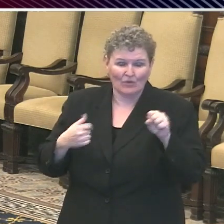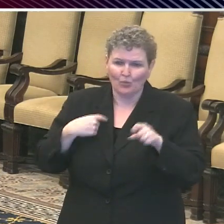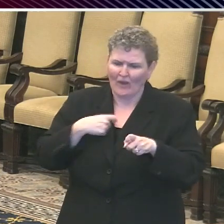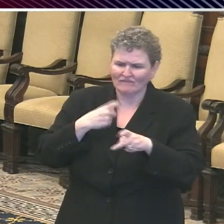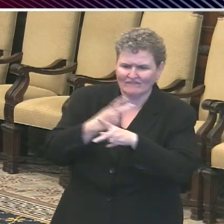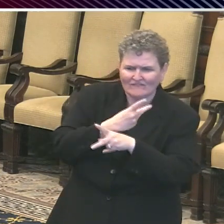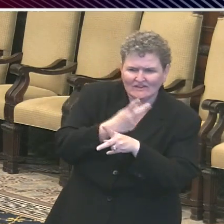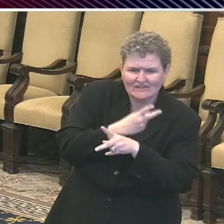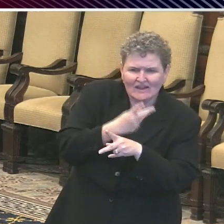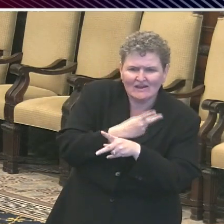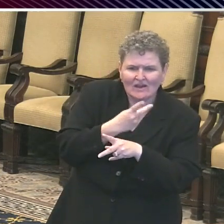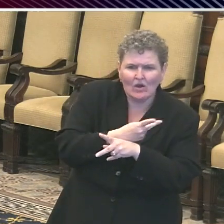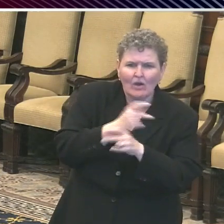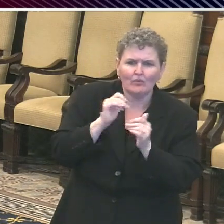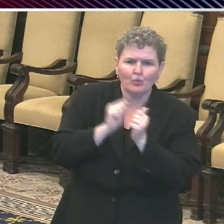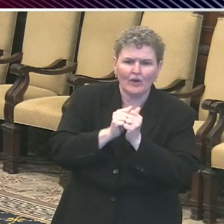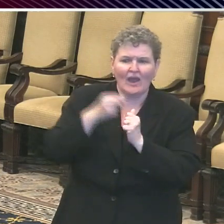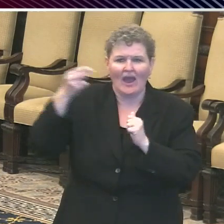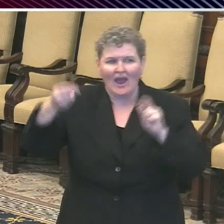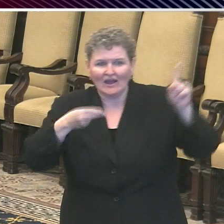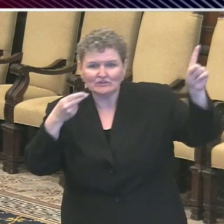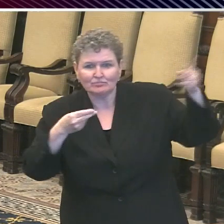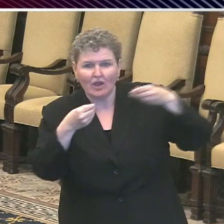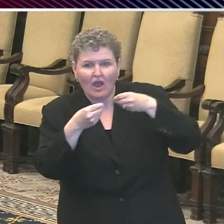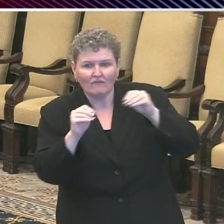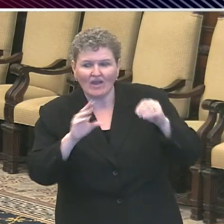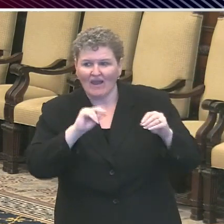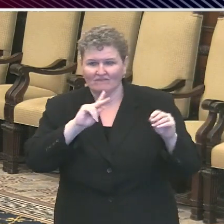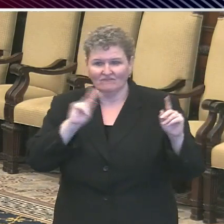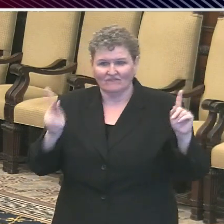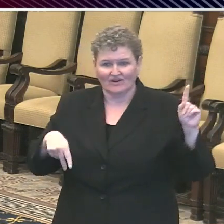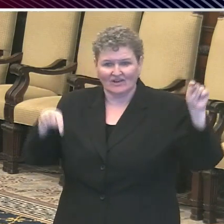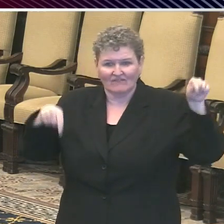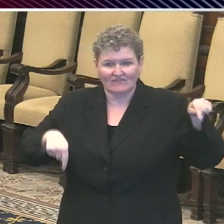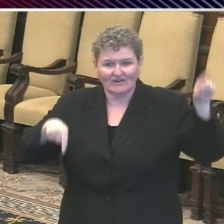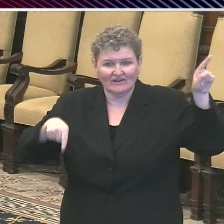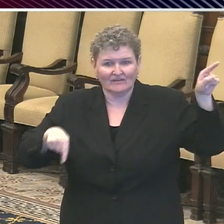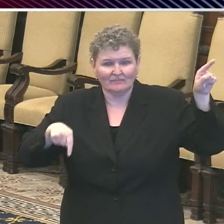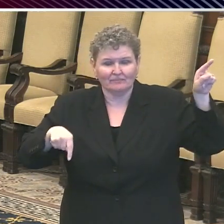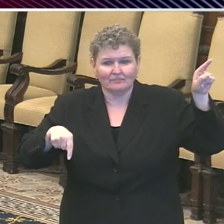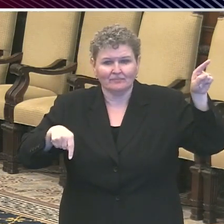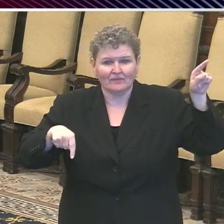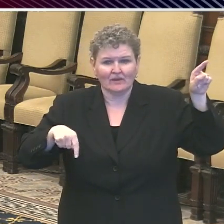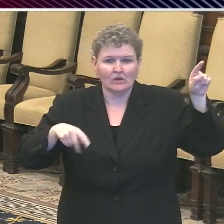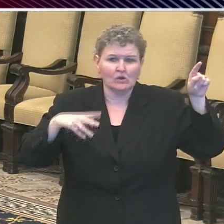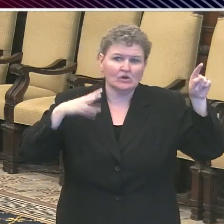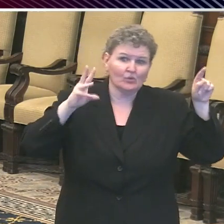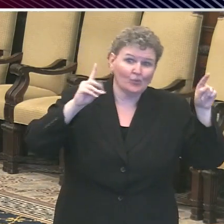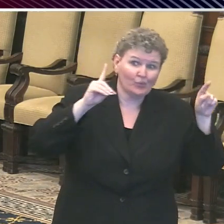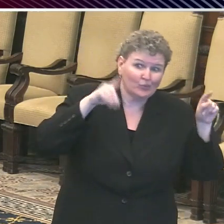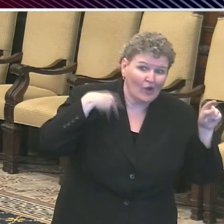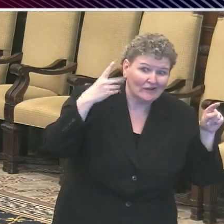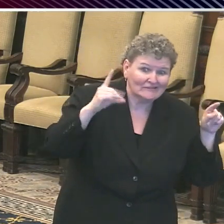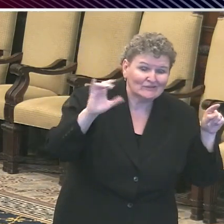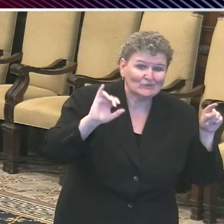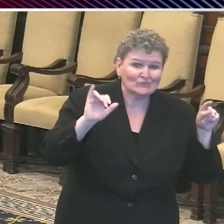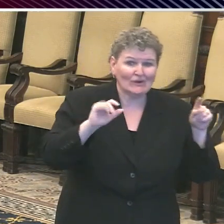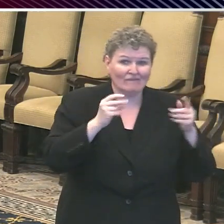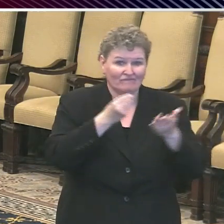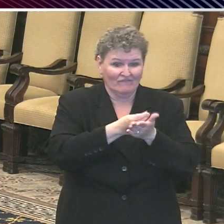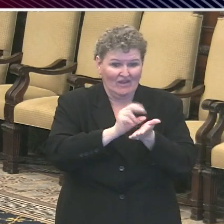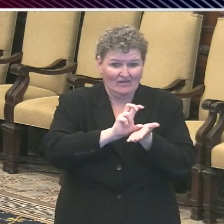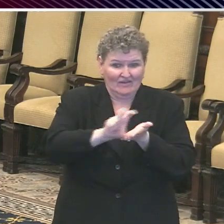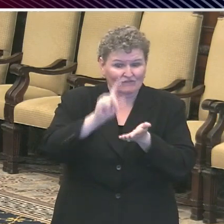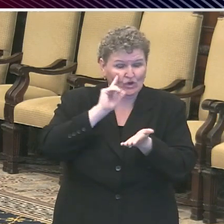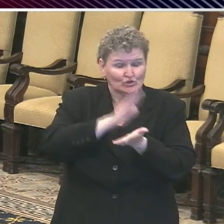way, both with Harrisburg and Philadelphia, and hopefully a new administration in Washington, how to fund schools. And I'm not, as